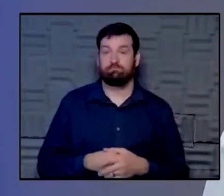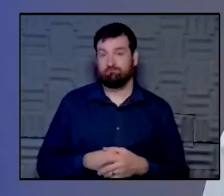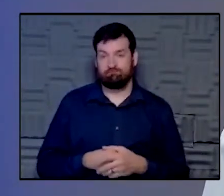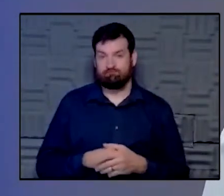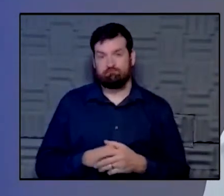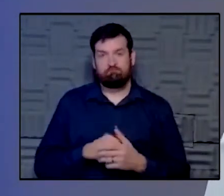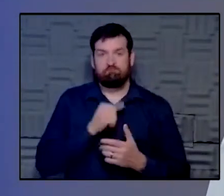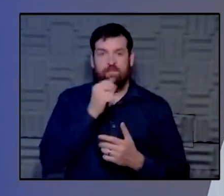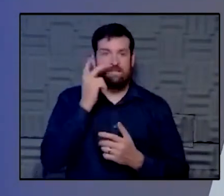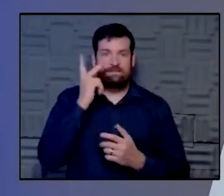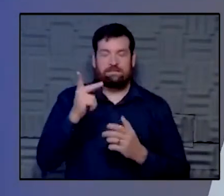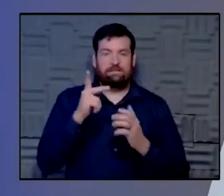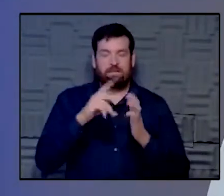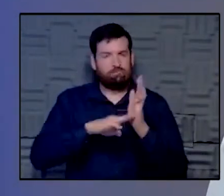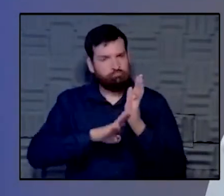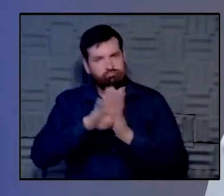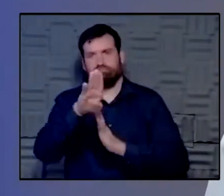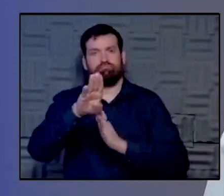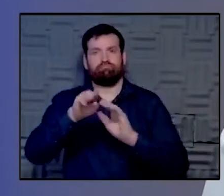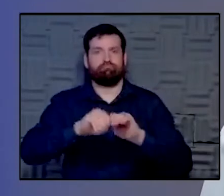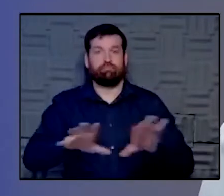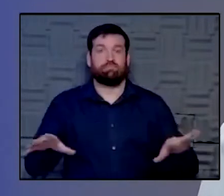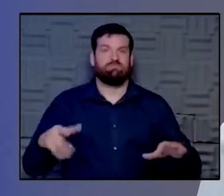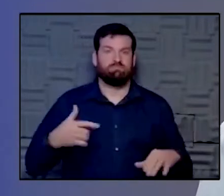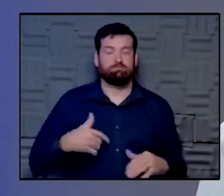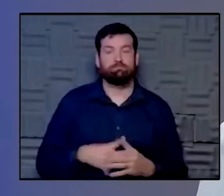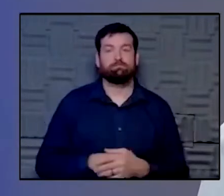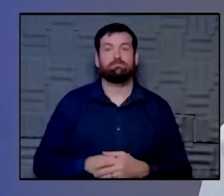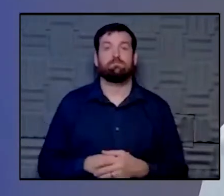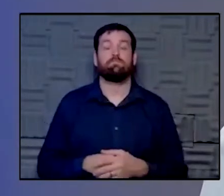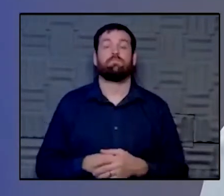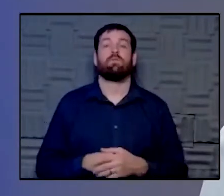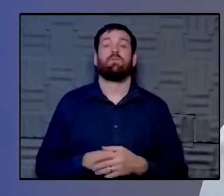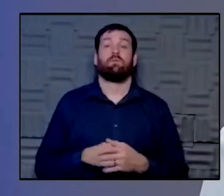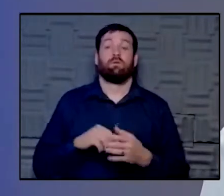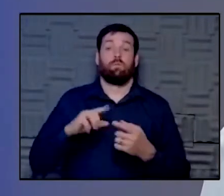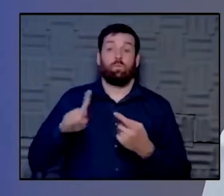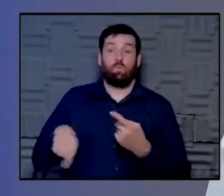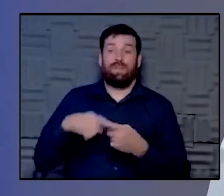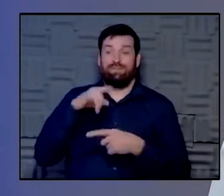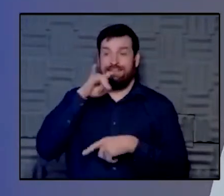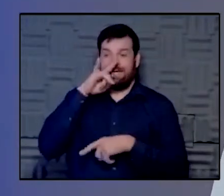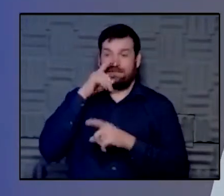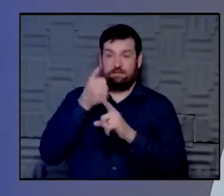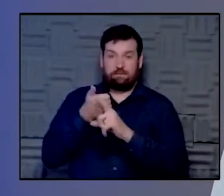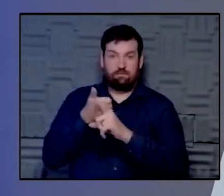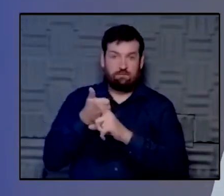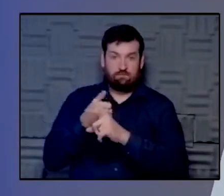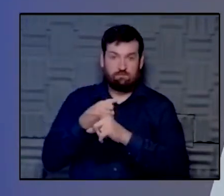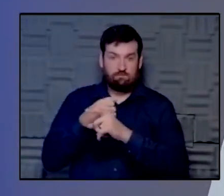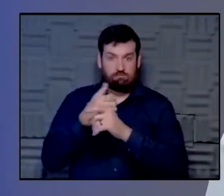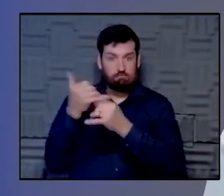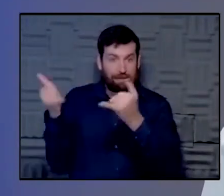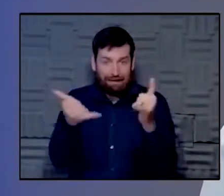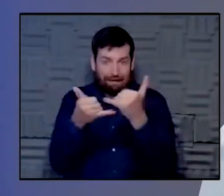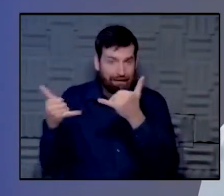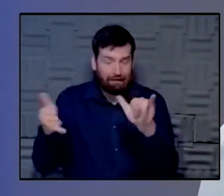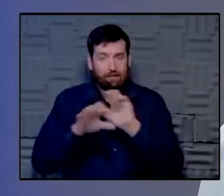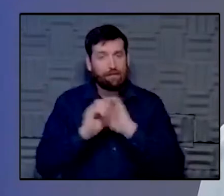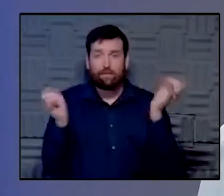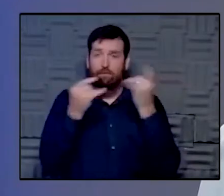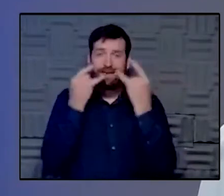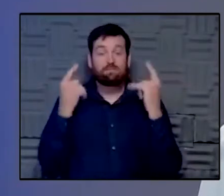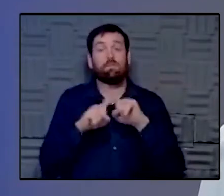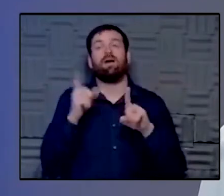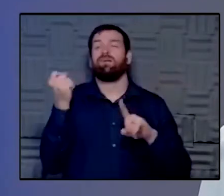see a large uptick that we necessarily knew of when those kids that were actually playing the sports were not wearing masks. But I think it's